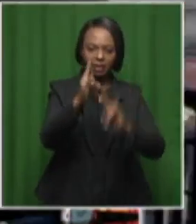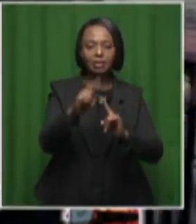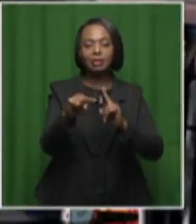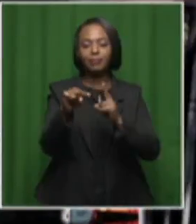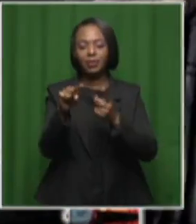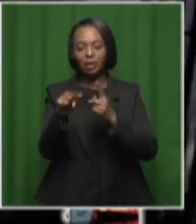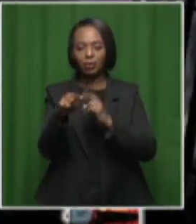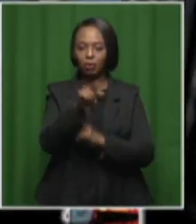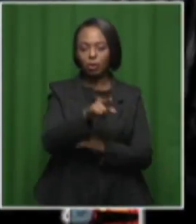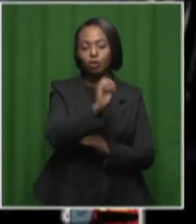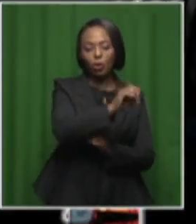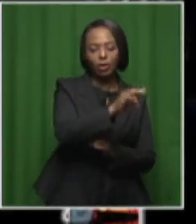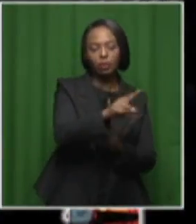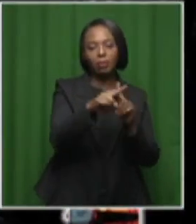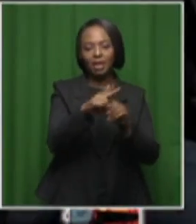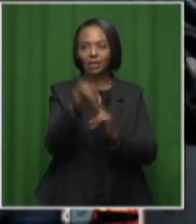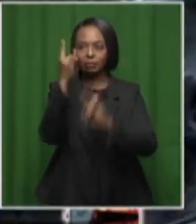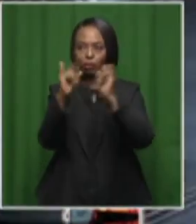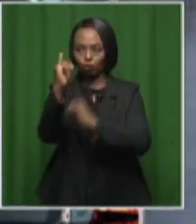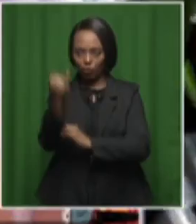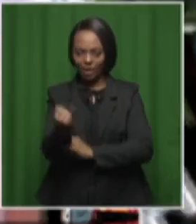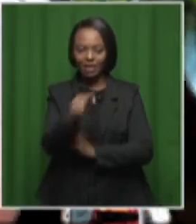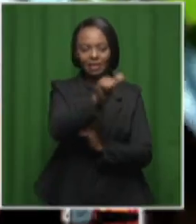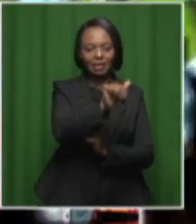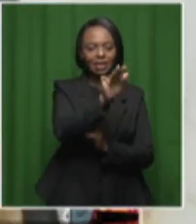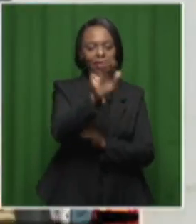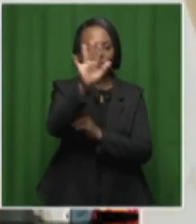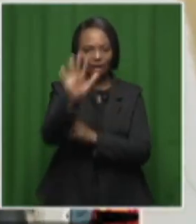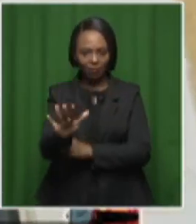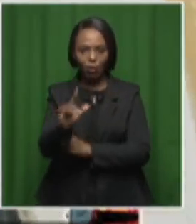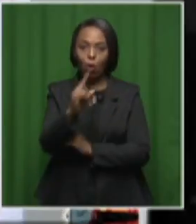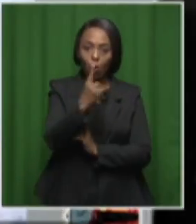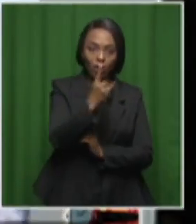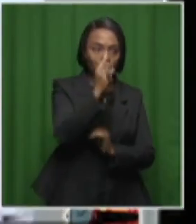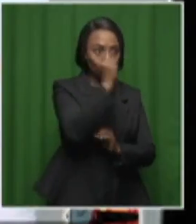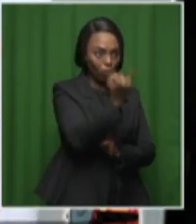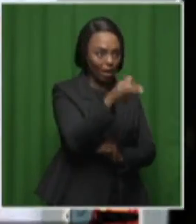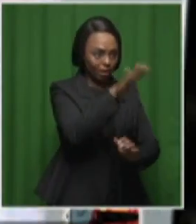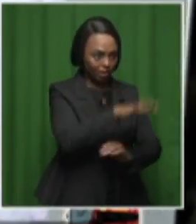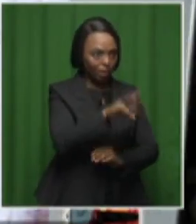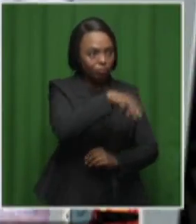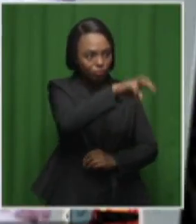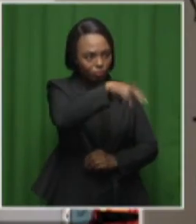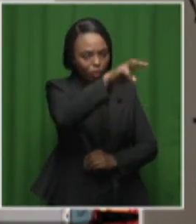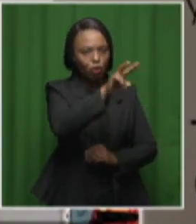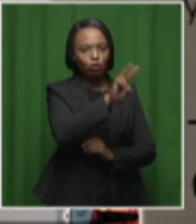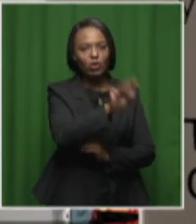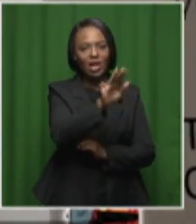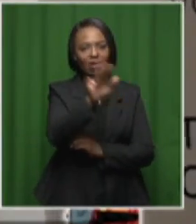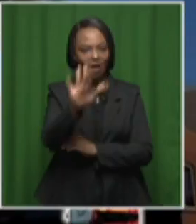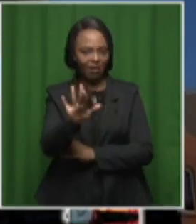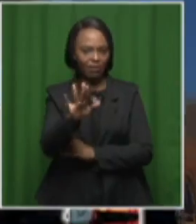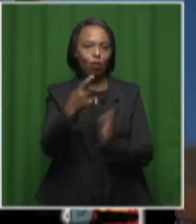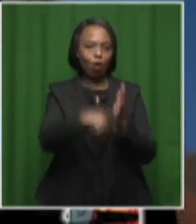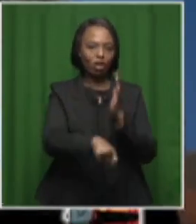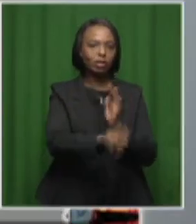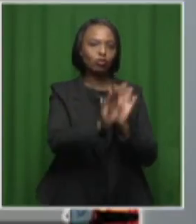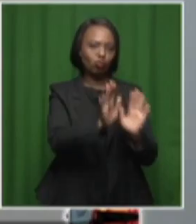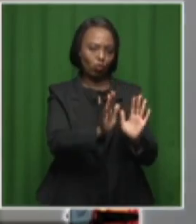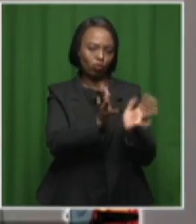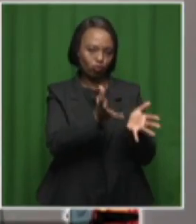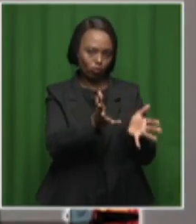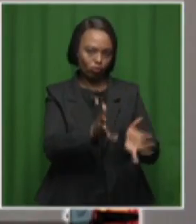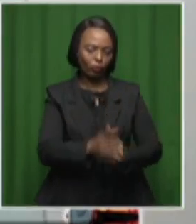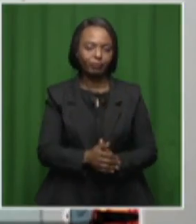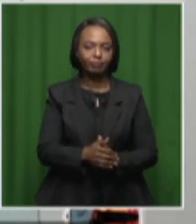city, is 695. The city only is 295. That's the most competitive price you can find on the market